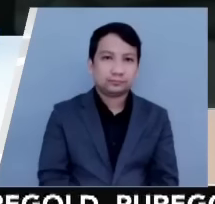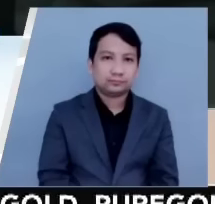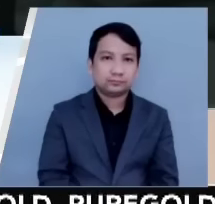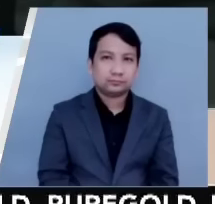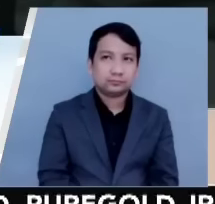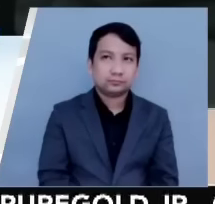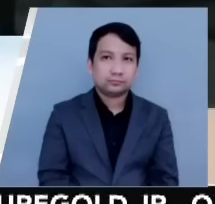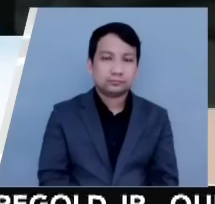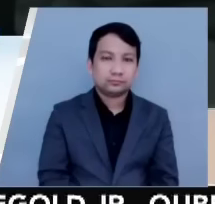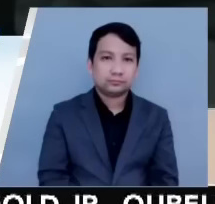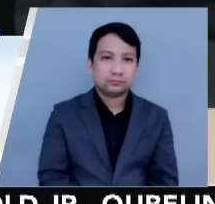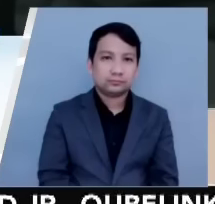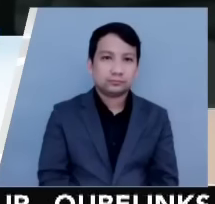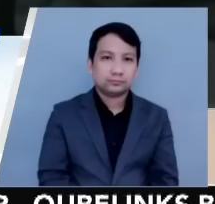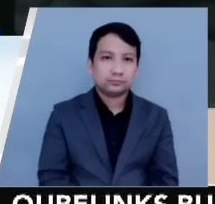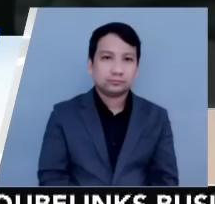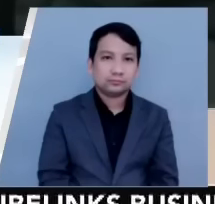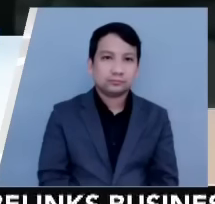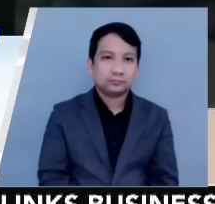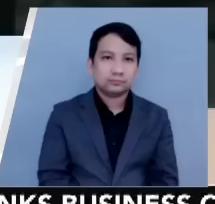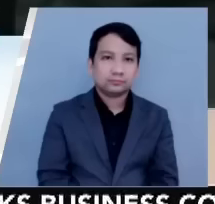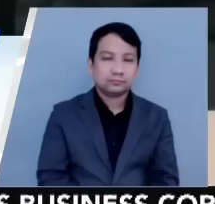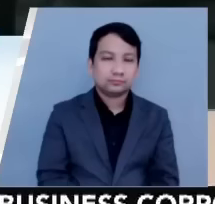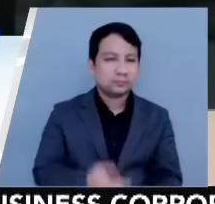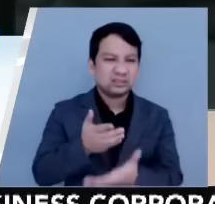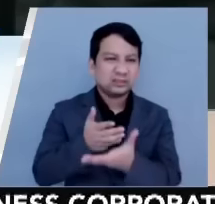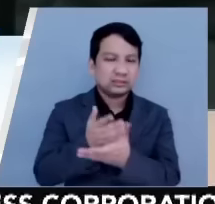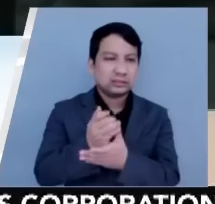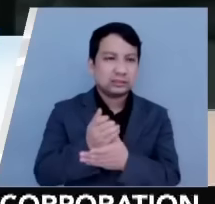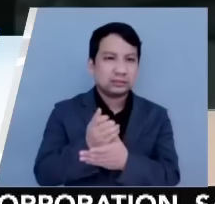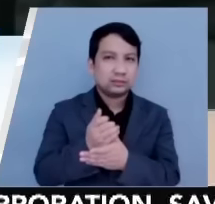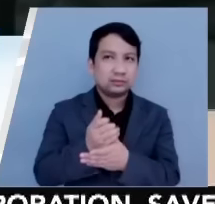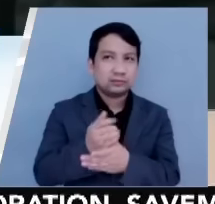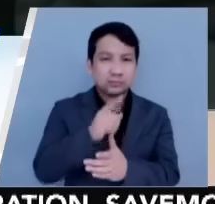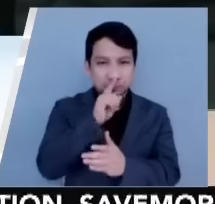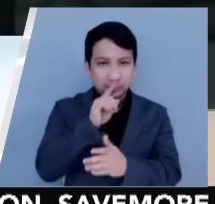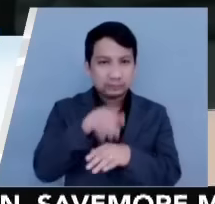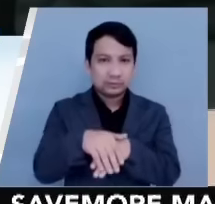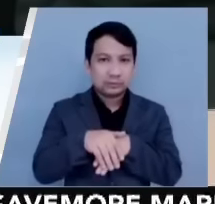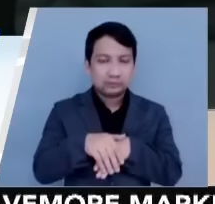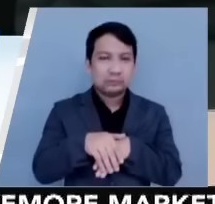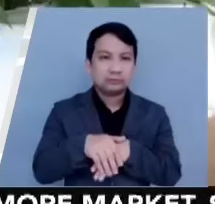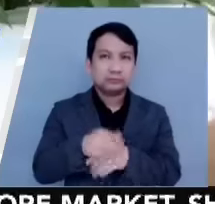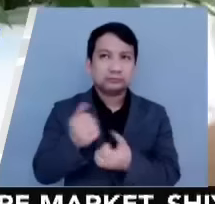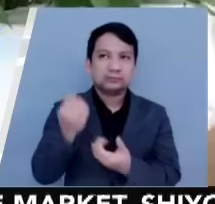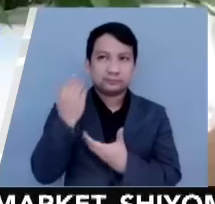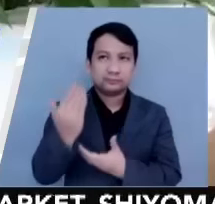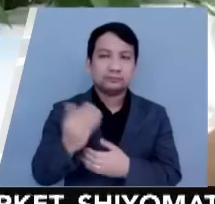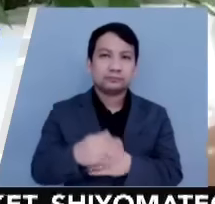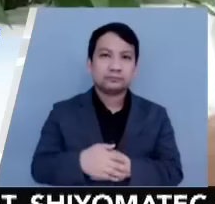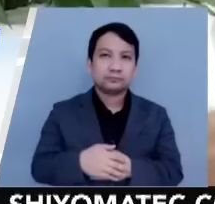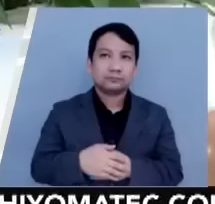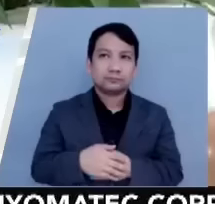remain silent po. Hindi po self-incrimination. I would just like to remind Madam Cassandra Ong and her